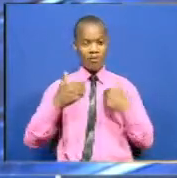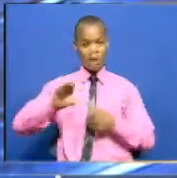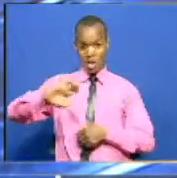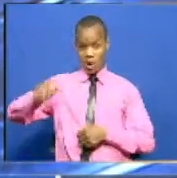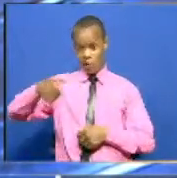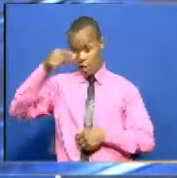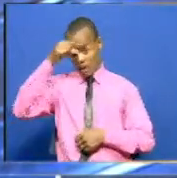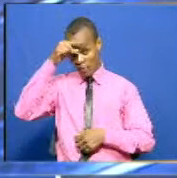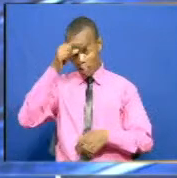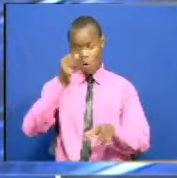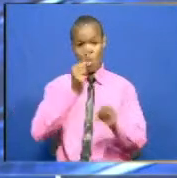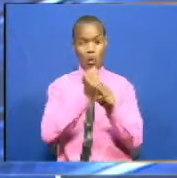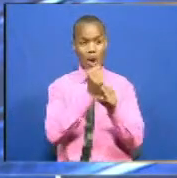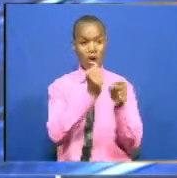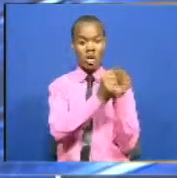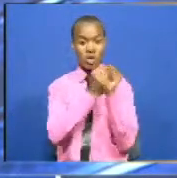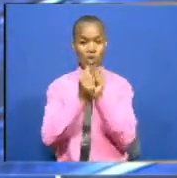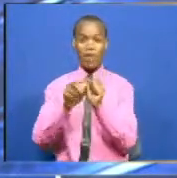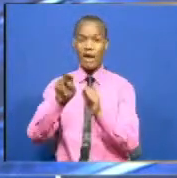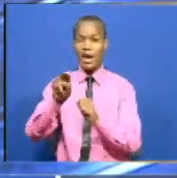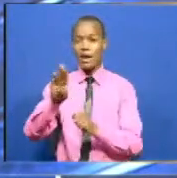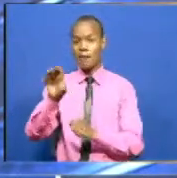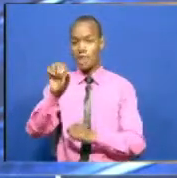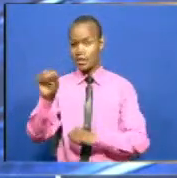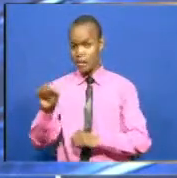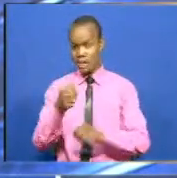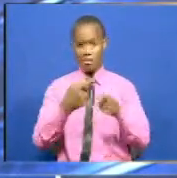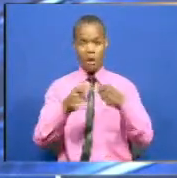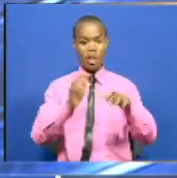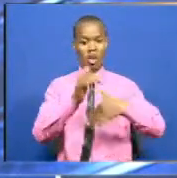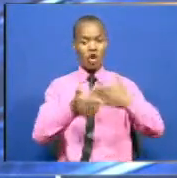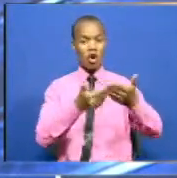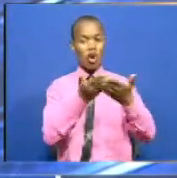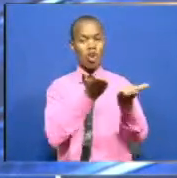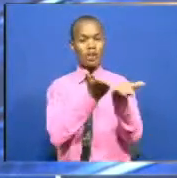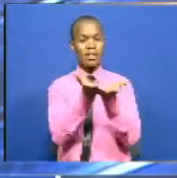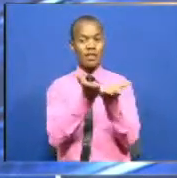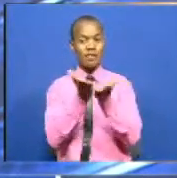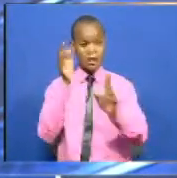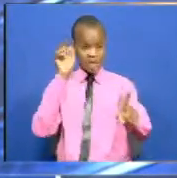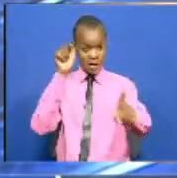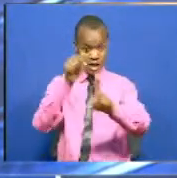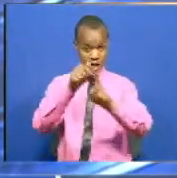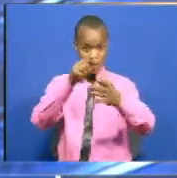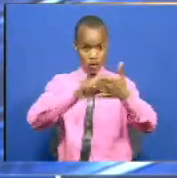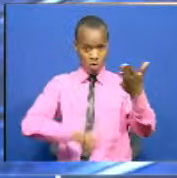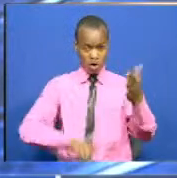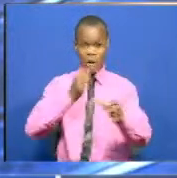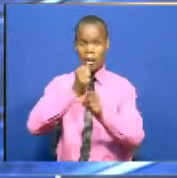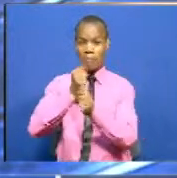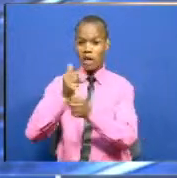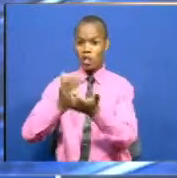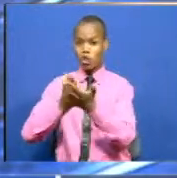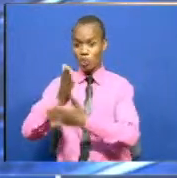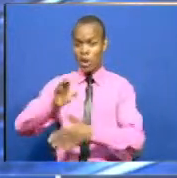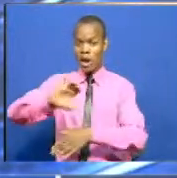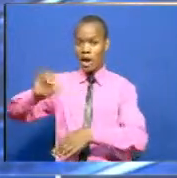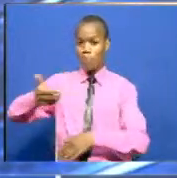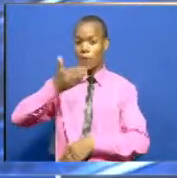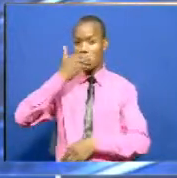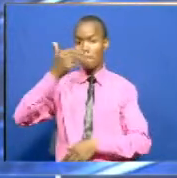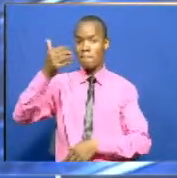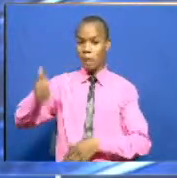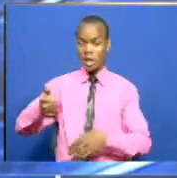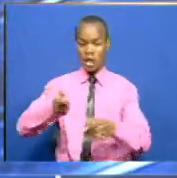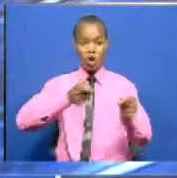Nairobi Metropolitan Services, but all these services, of course, they're geared towards ensuring that counties are in a better position to